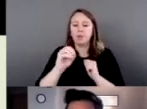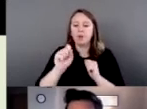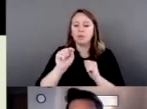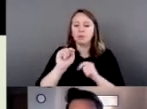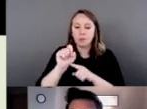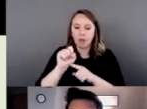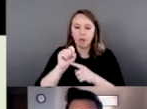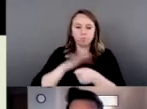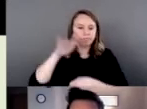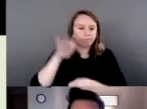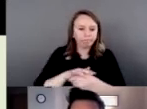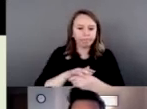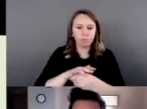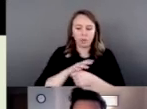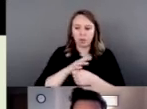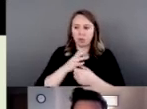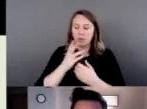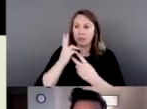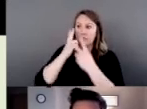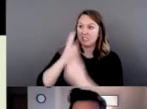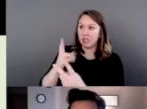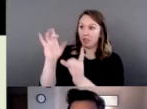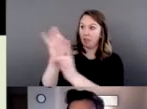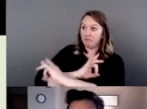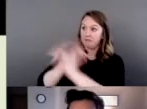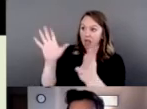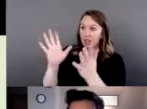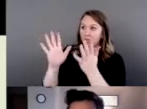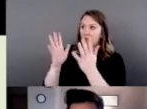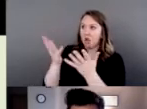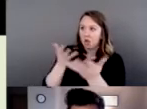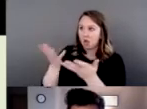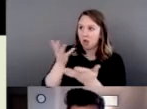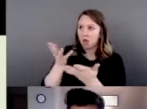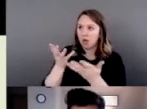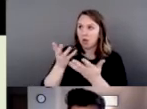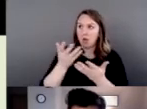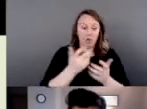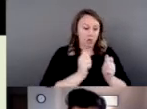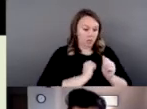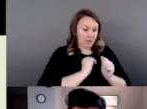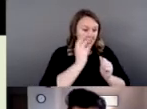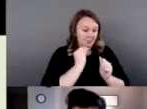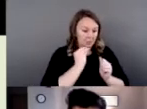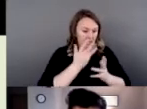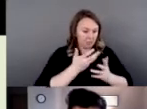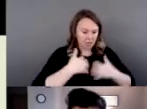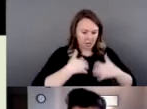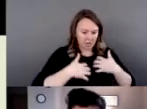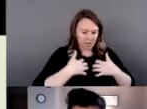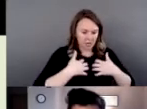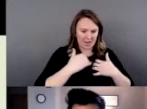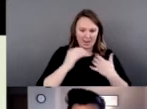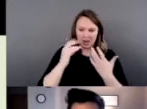problems. And in their image, the only way to solve it then is just to use violence. So,